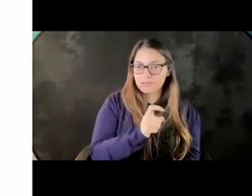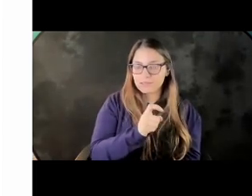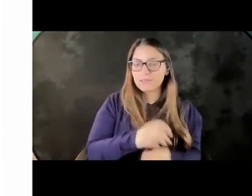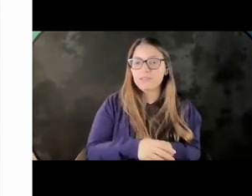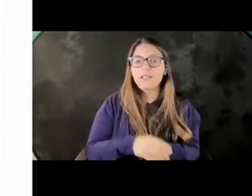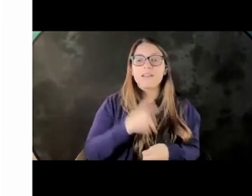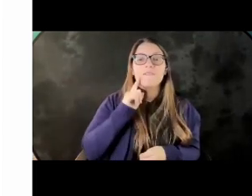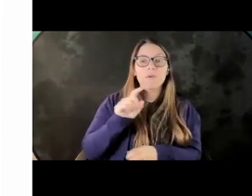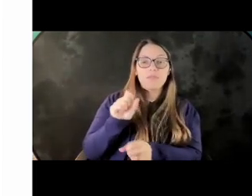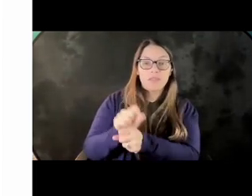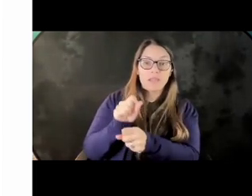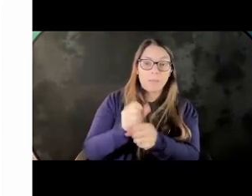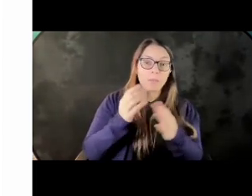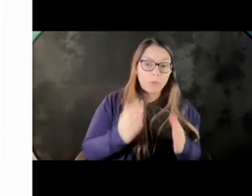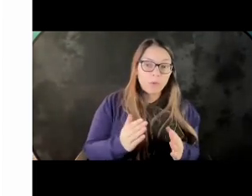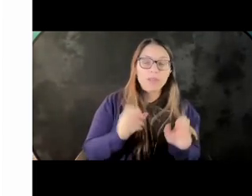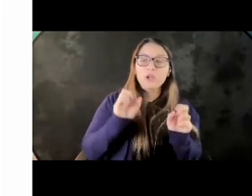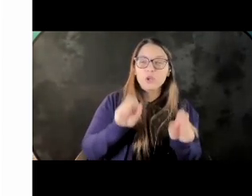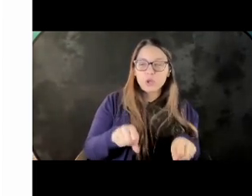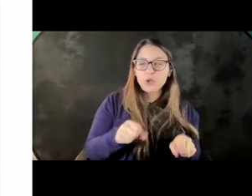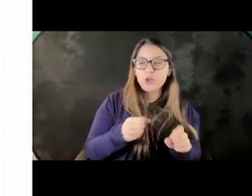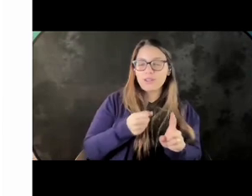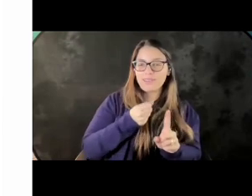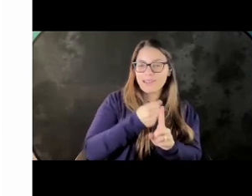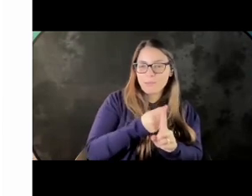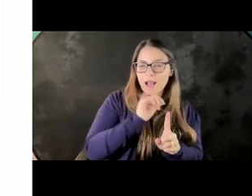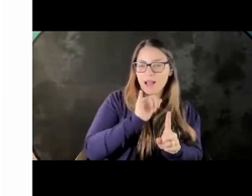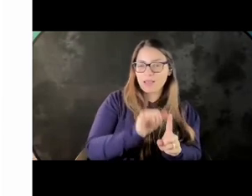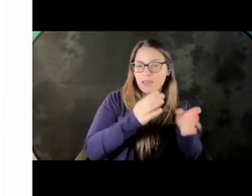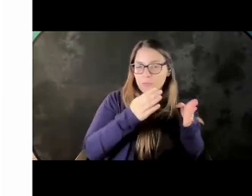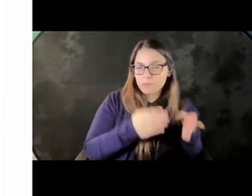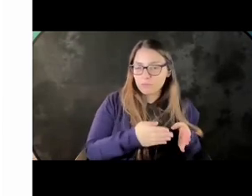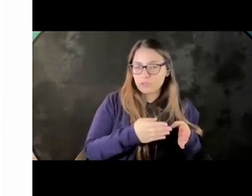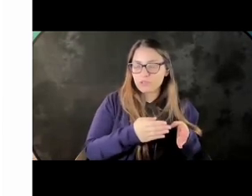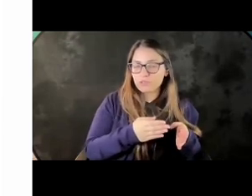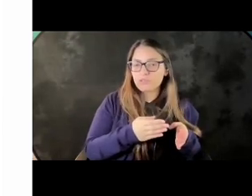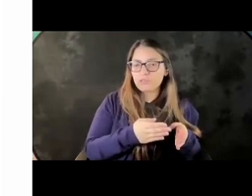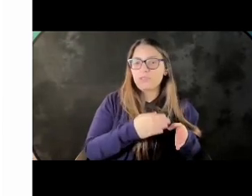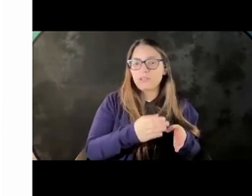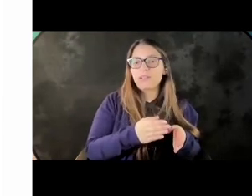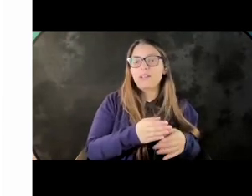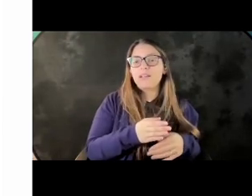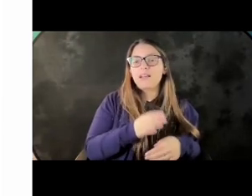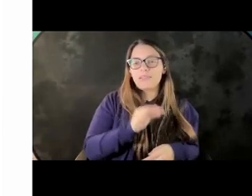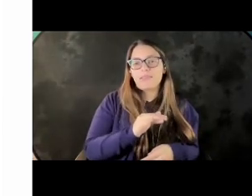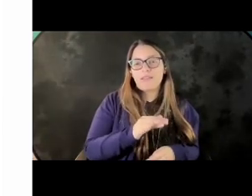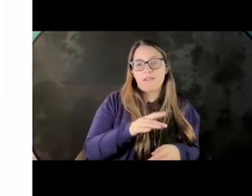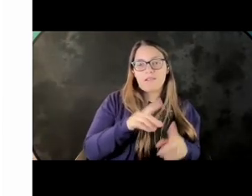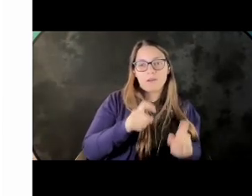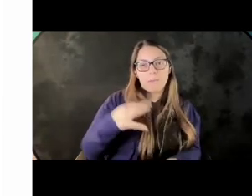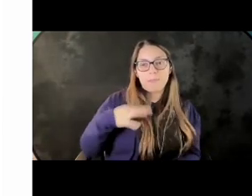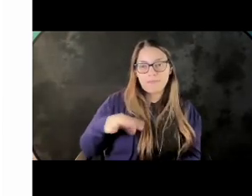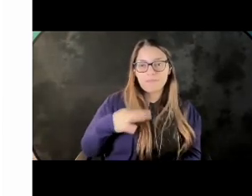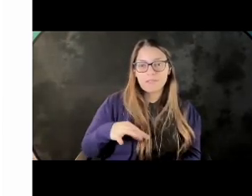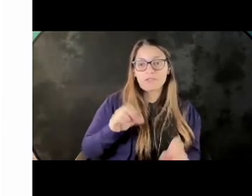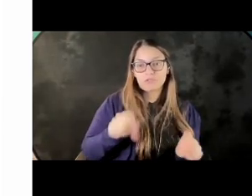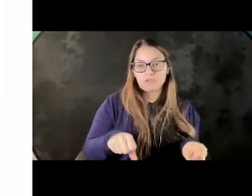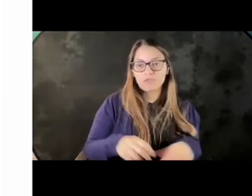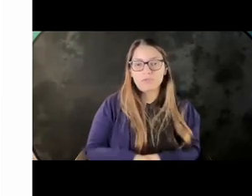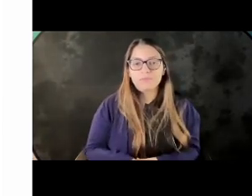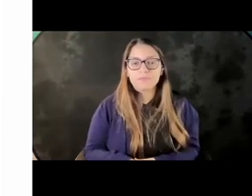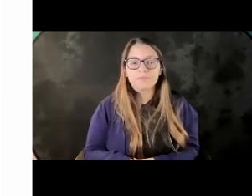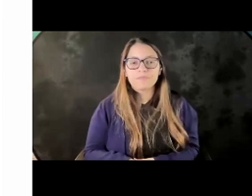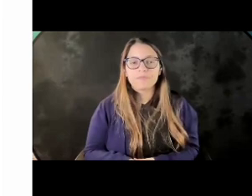employee that may impact that individual's means-tested benefits. And